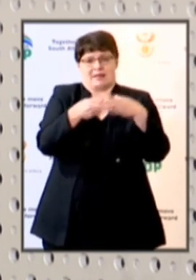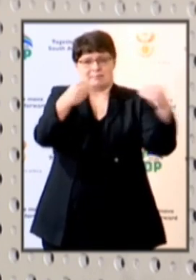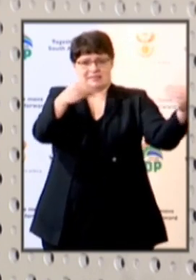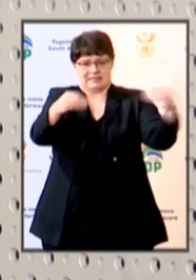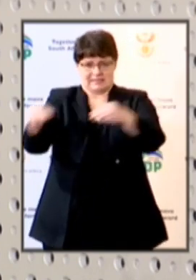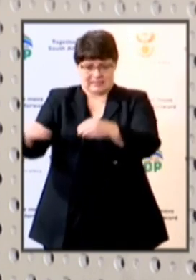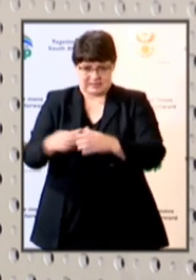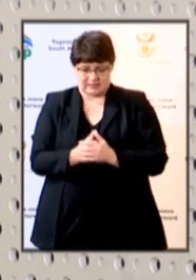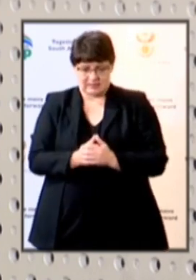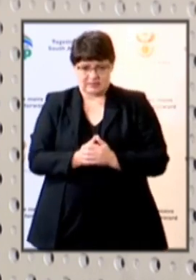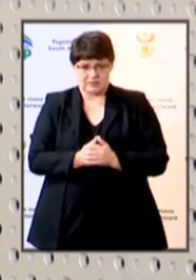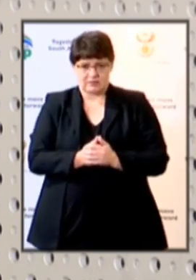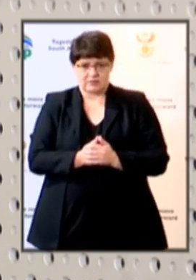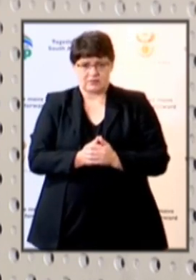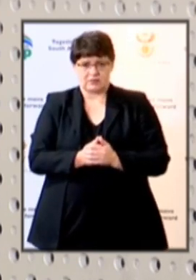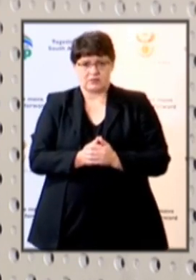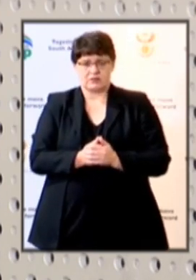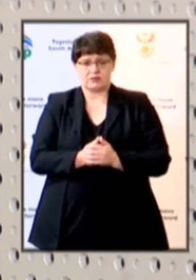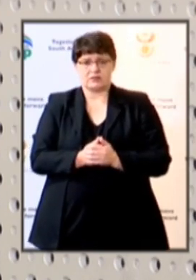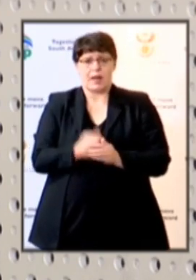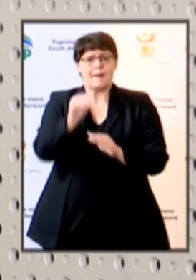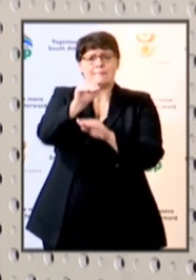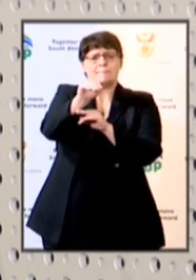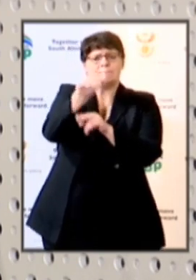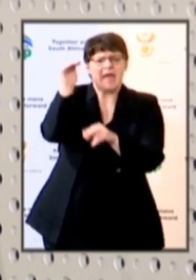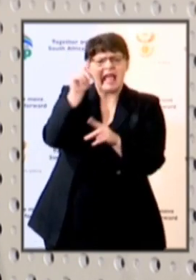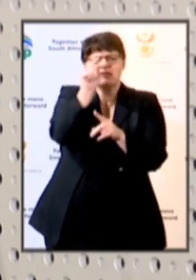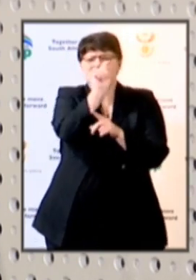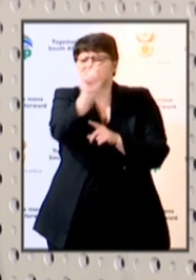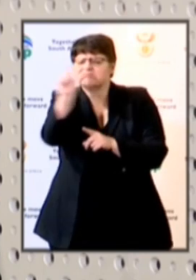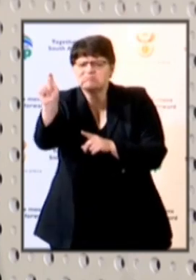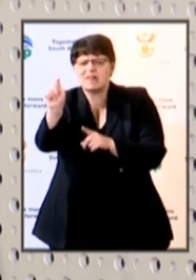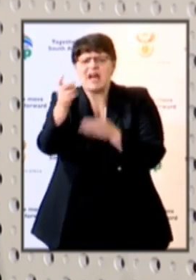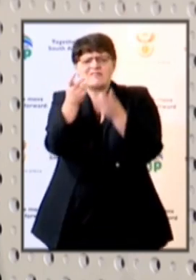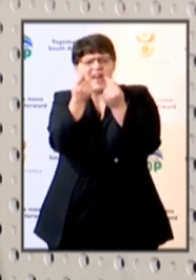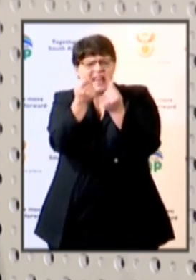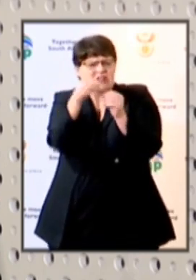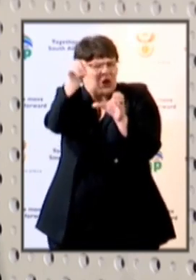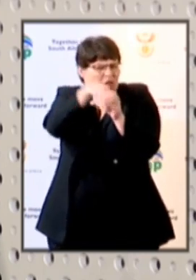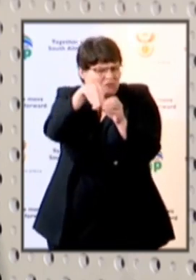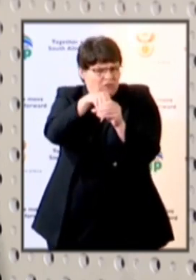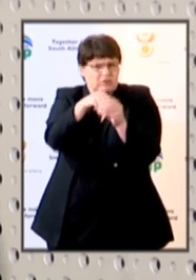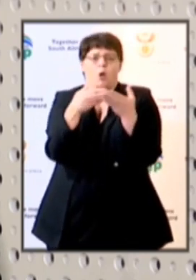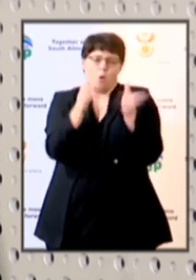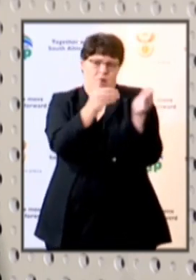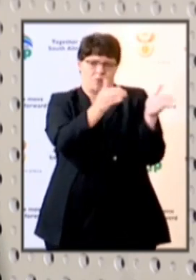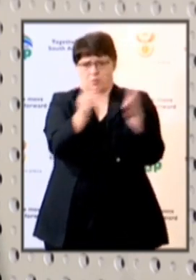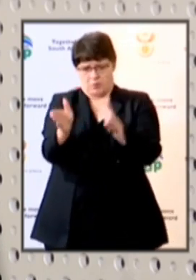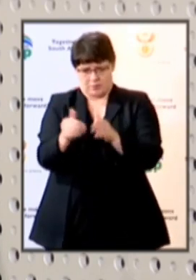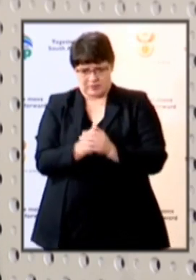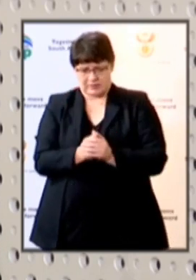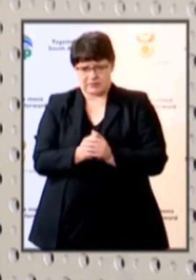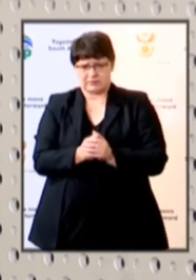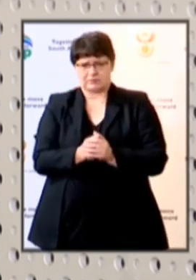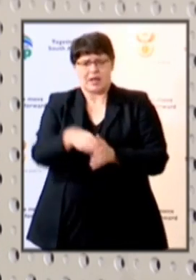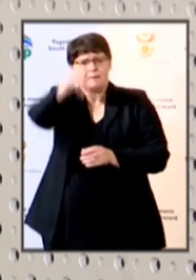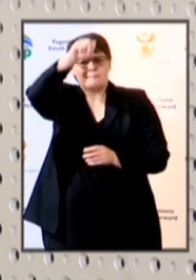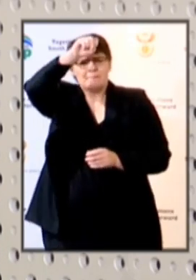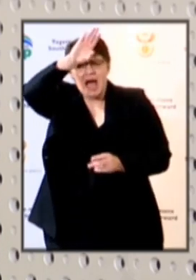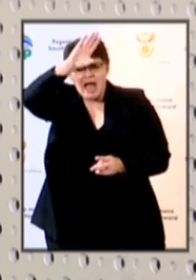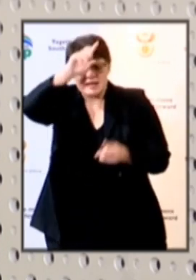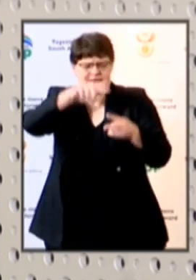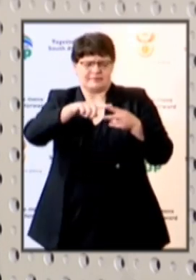of financial sectors are currently at work. Parts of retail, of mining, of manufacturing,